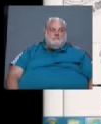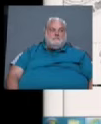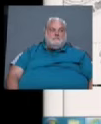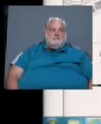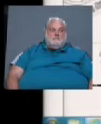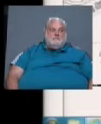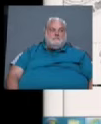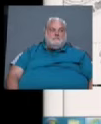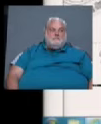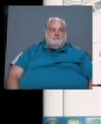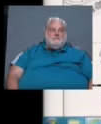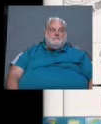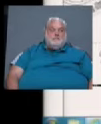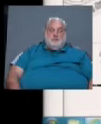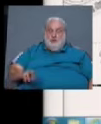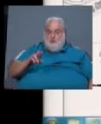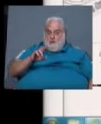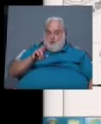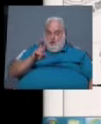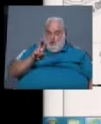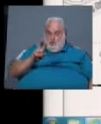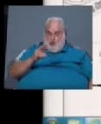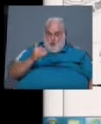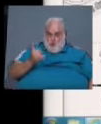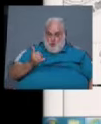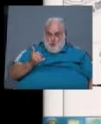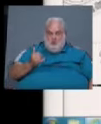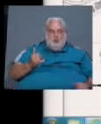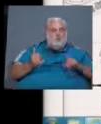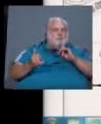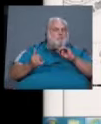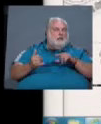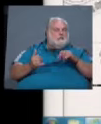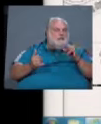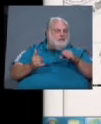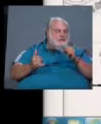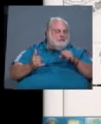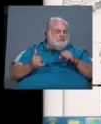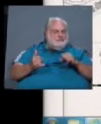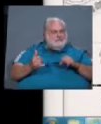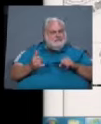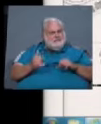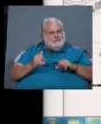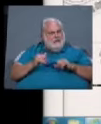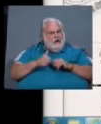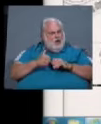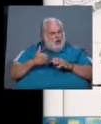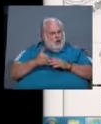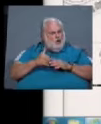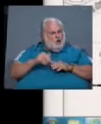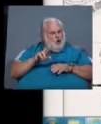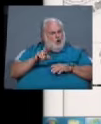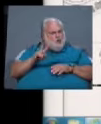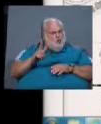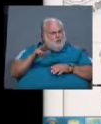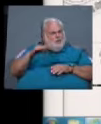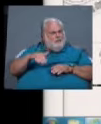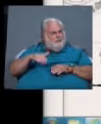So this is R2 now? Yes. Okay. How close is it to the R2 on the bottom of